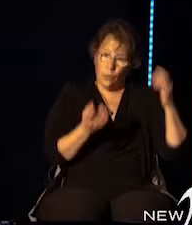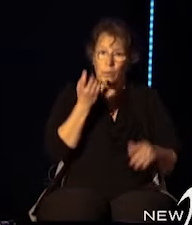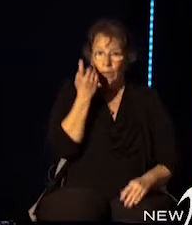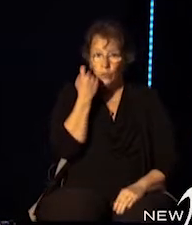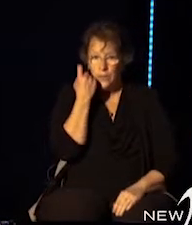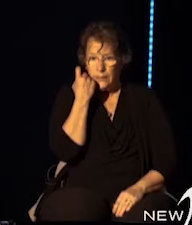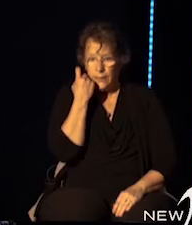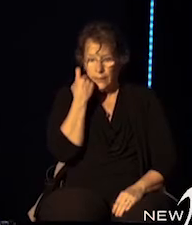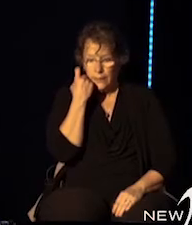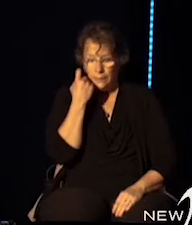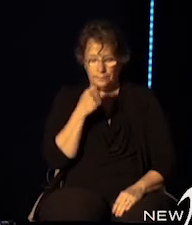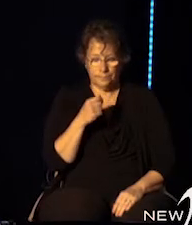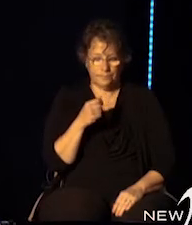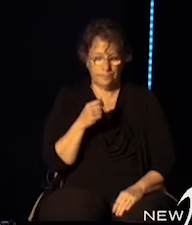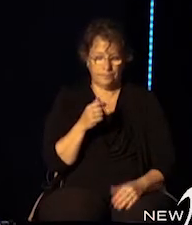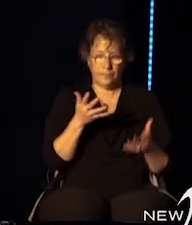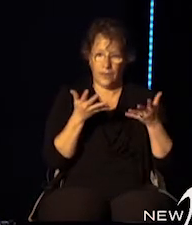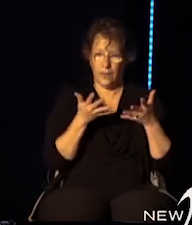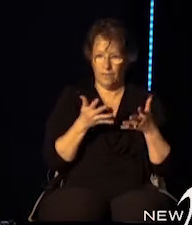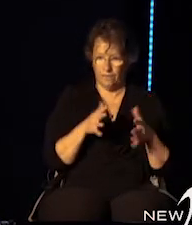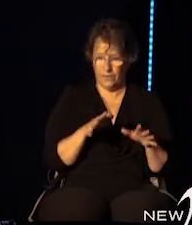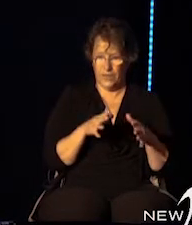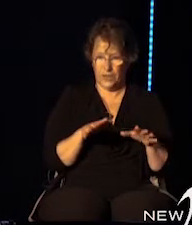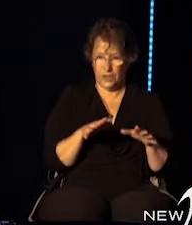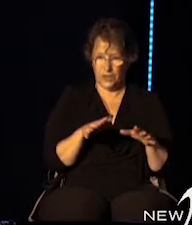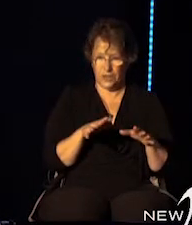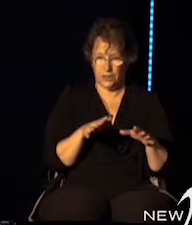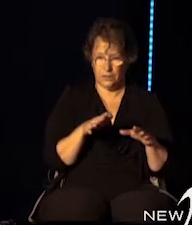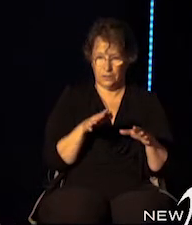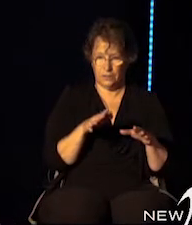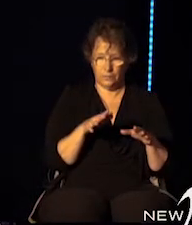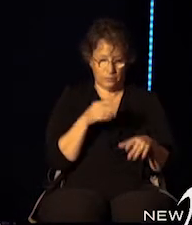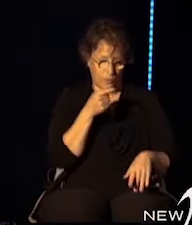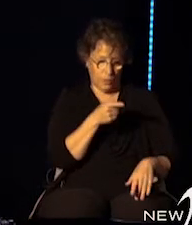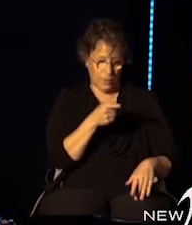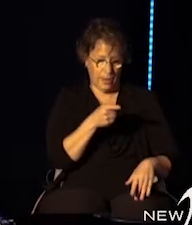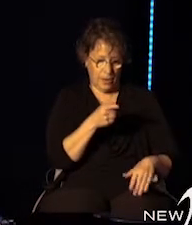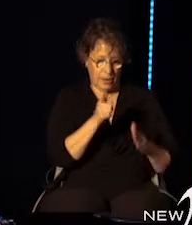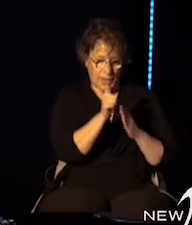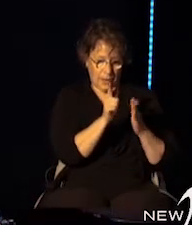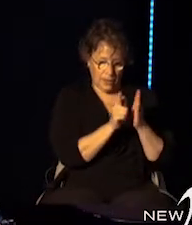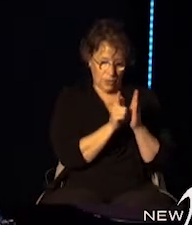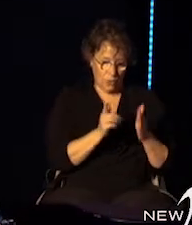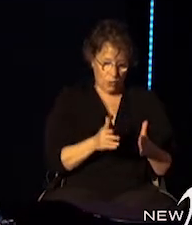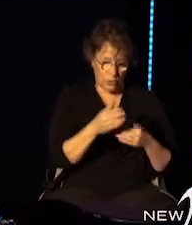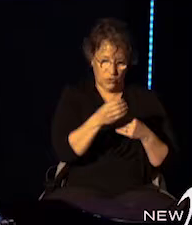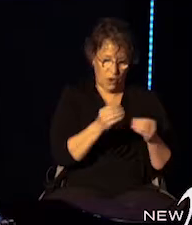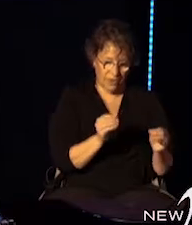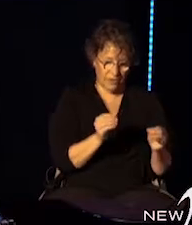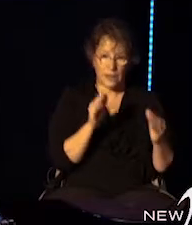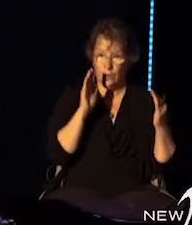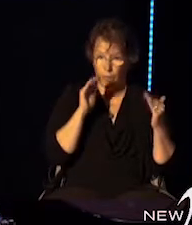just come from the attorney's office where we had hoped to